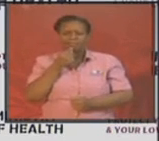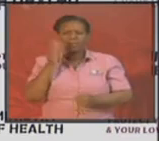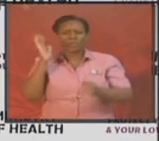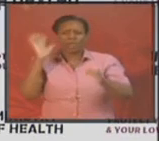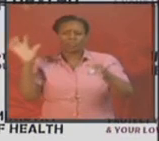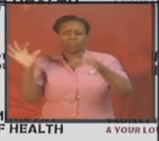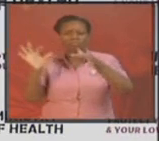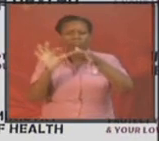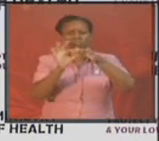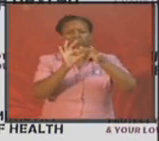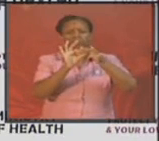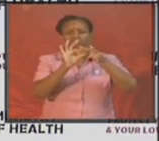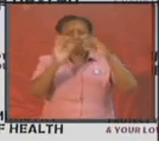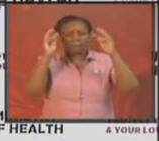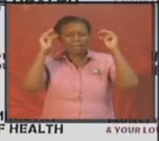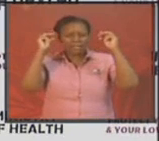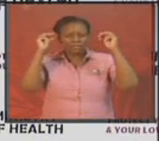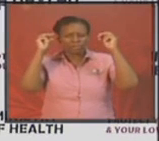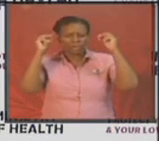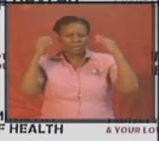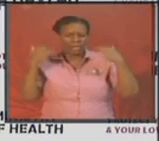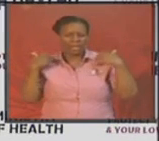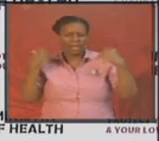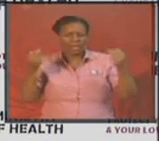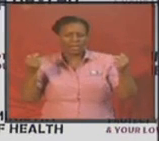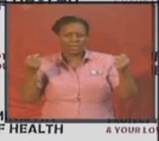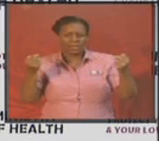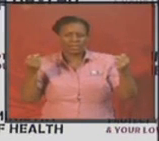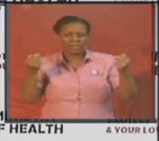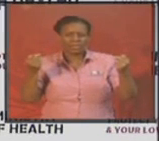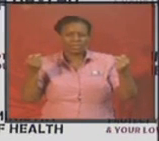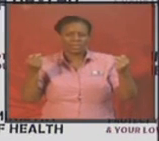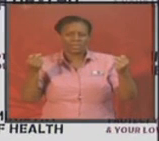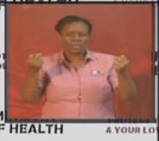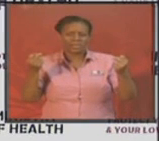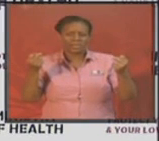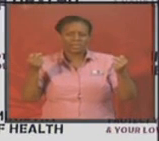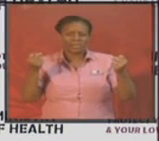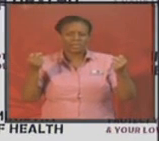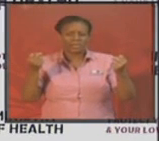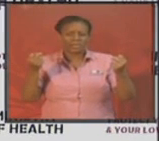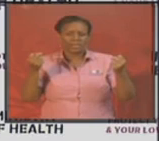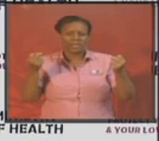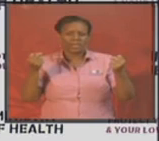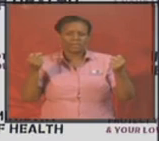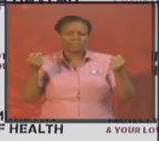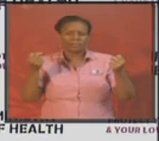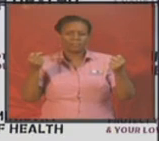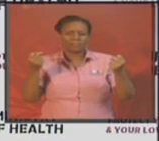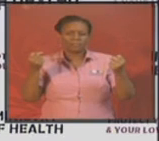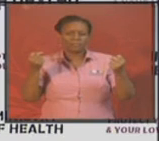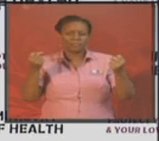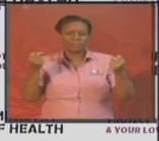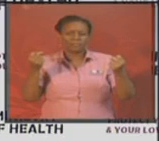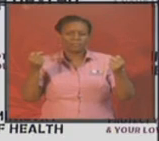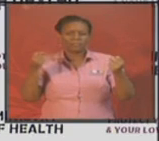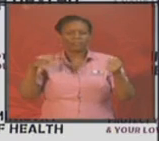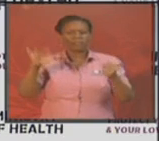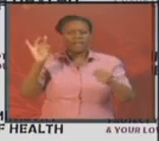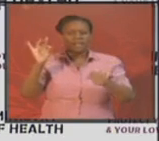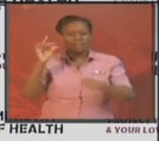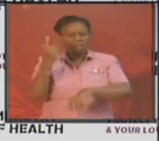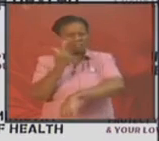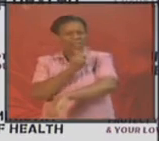and in the other territories where they have a presence to fund and acquire vaccines. I'd just like to know